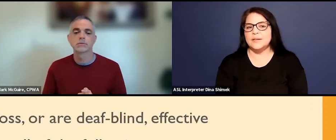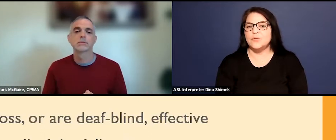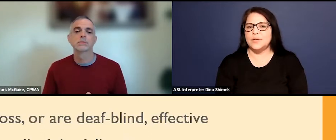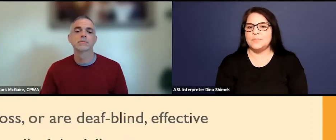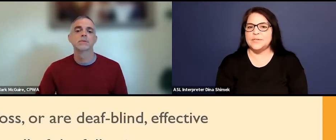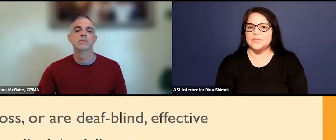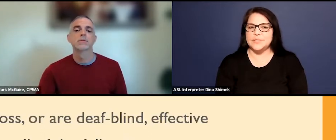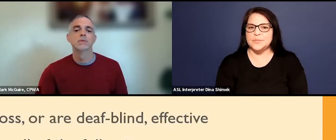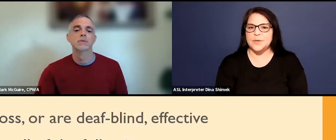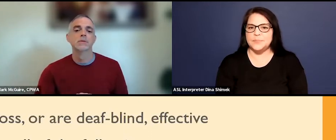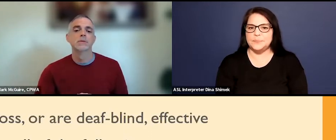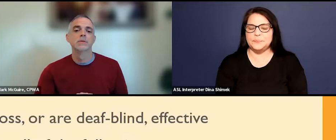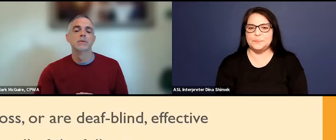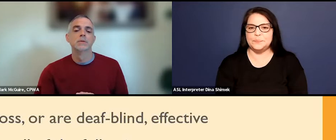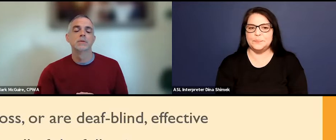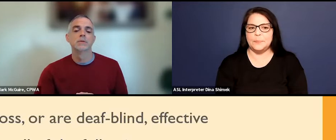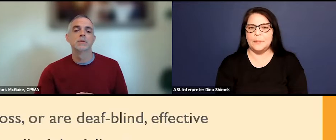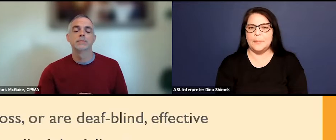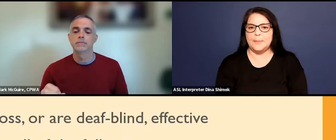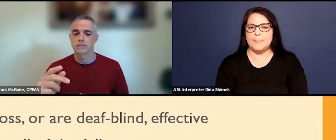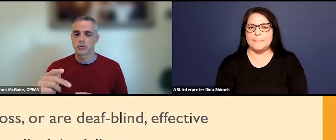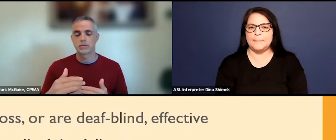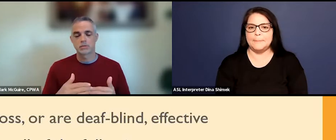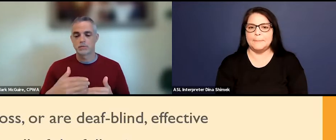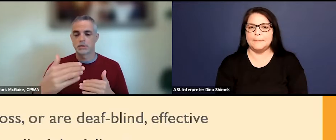using written materials as well.